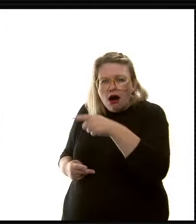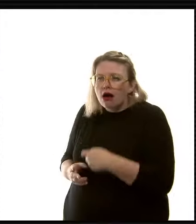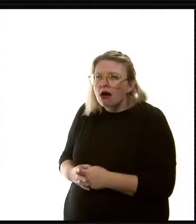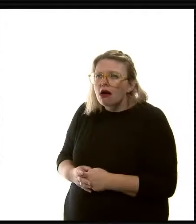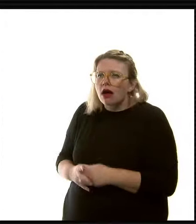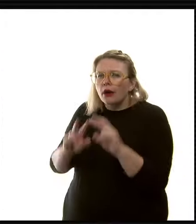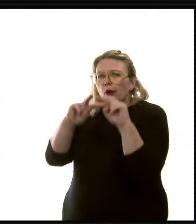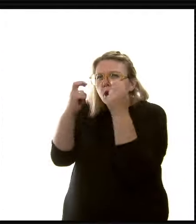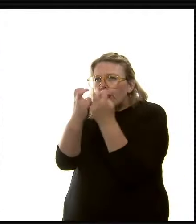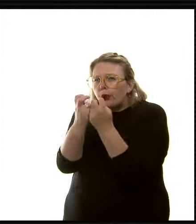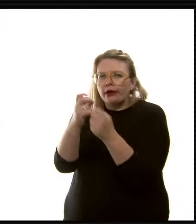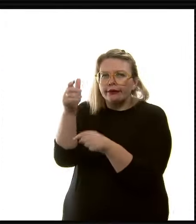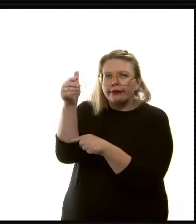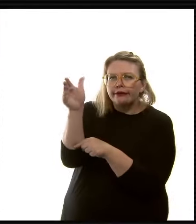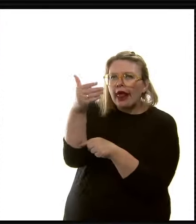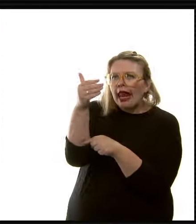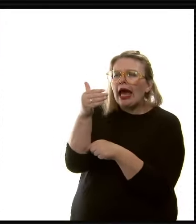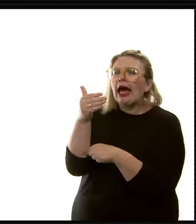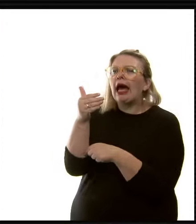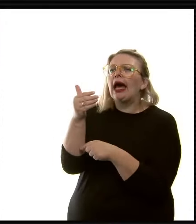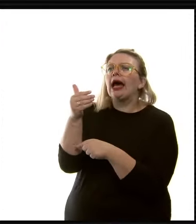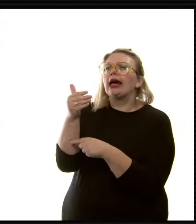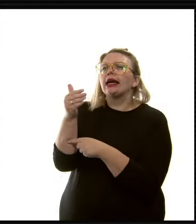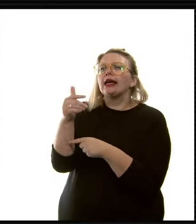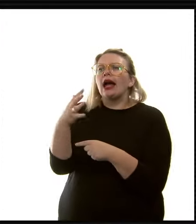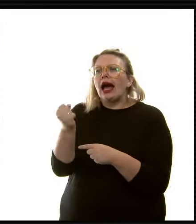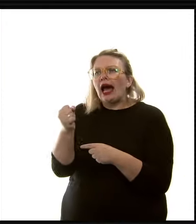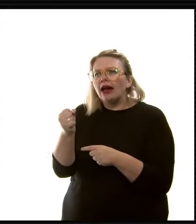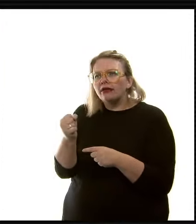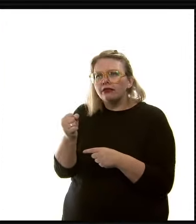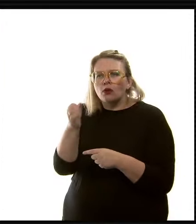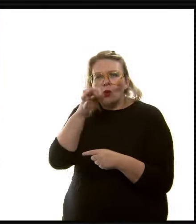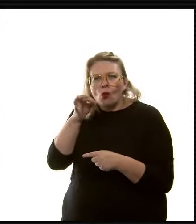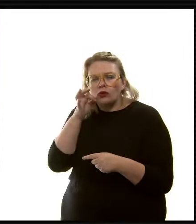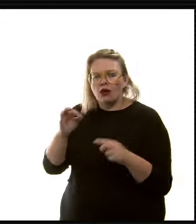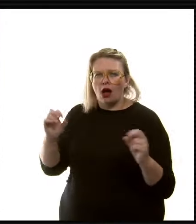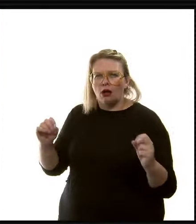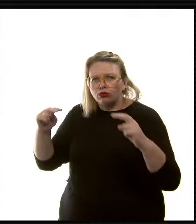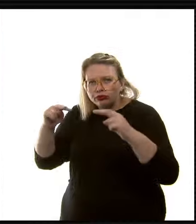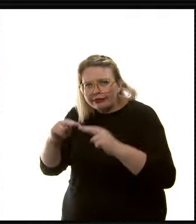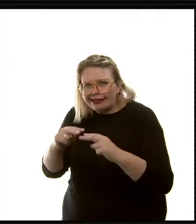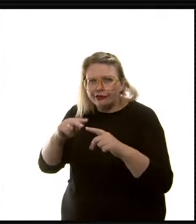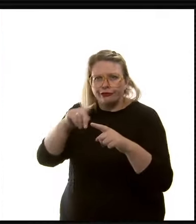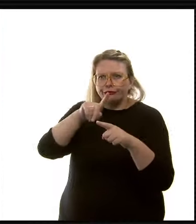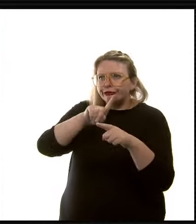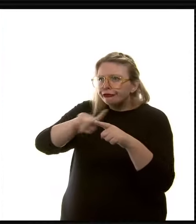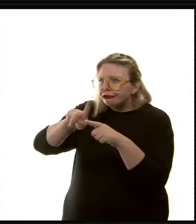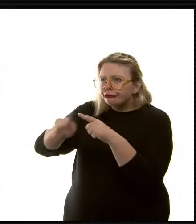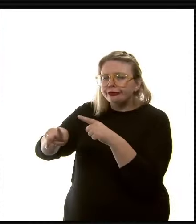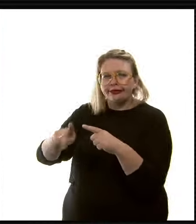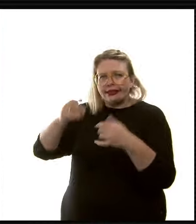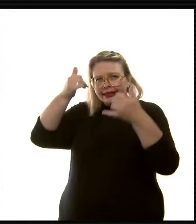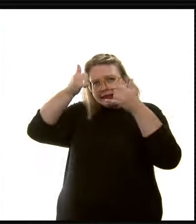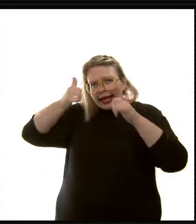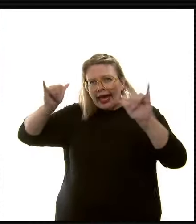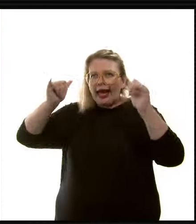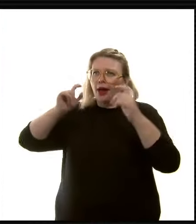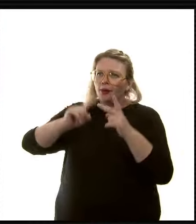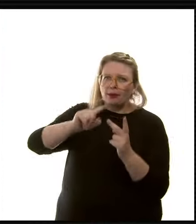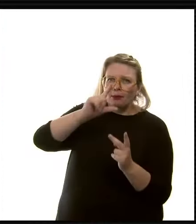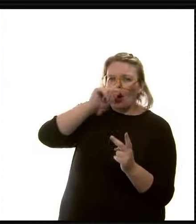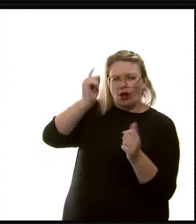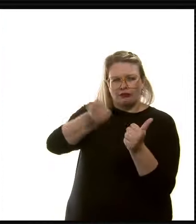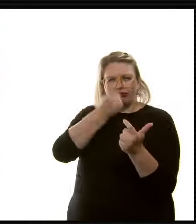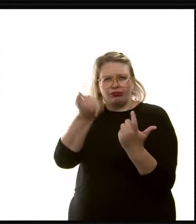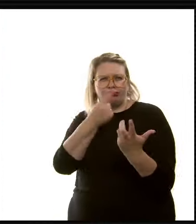There are flags. There is even the land and the water. There is the bridge. So yeah. There's a cow with a bird. That is the best part. That's really important.